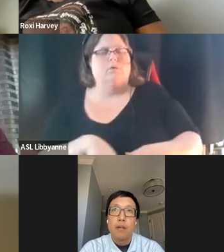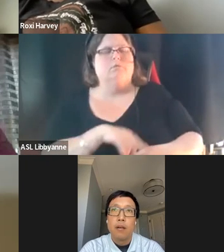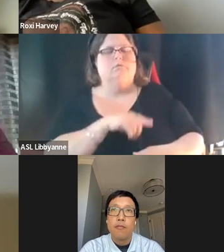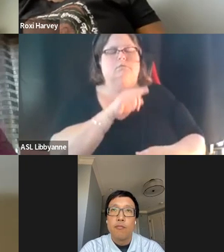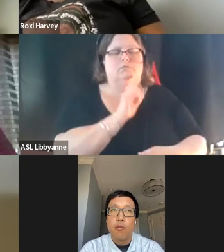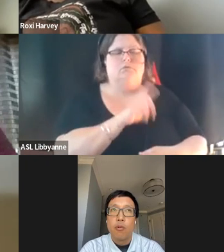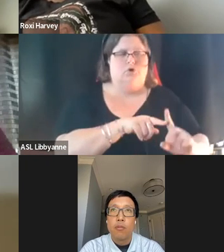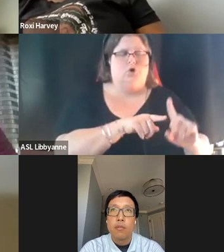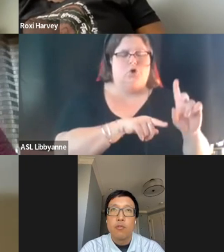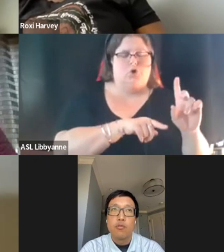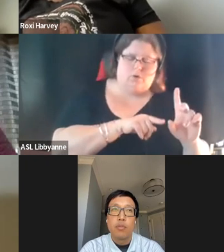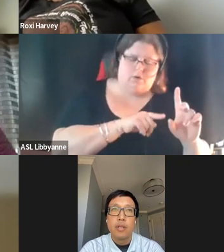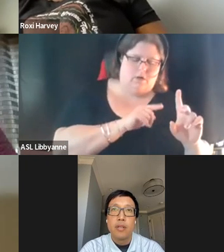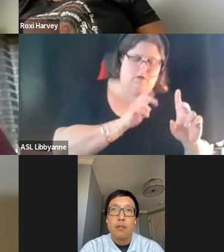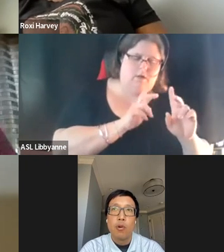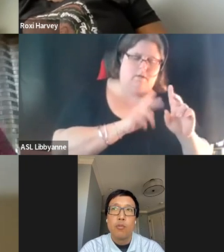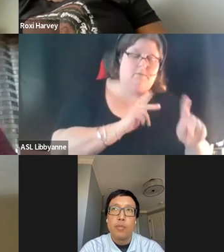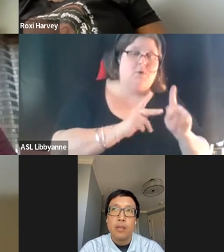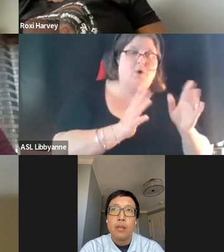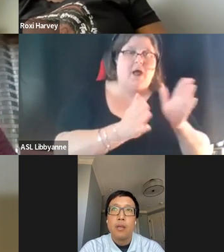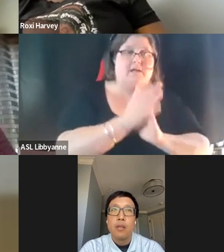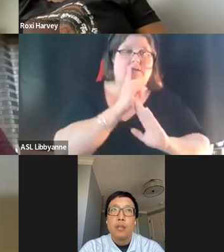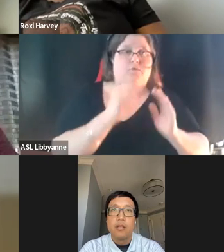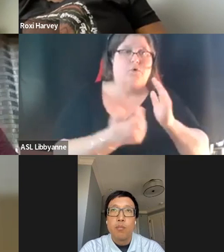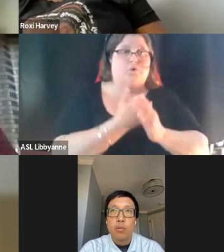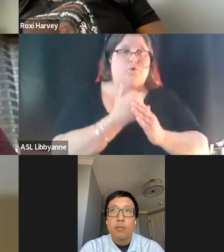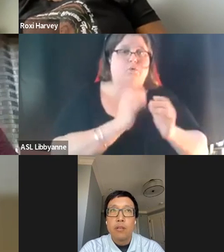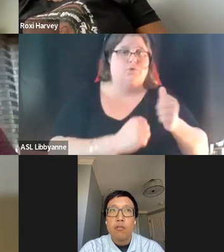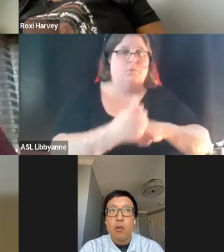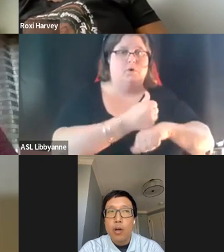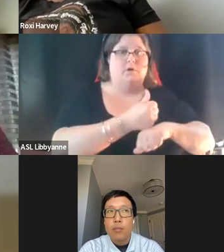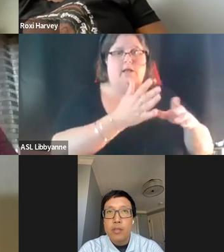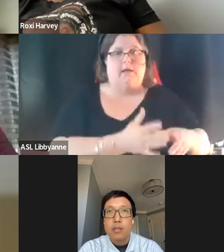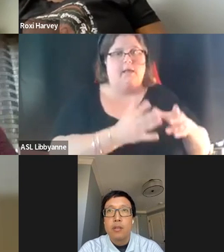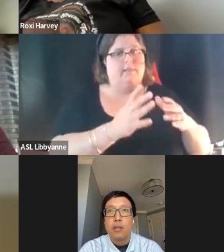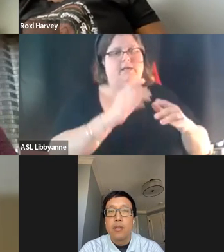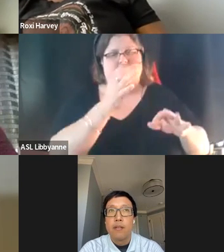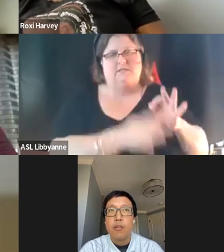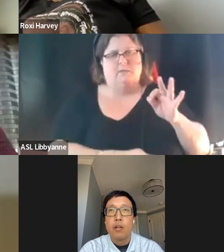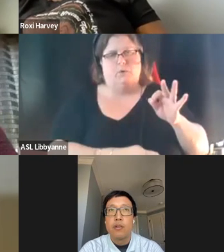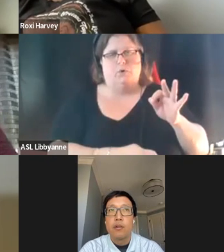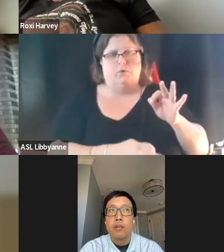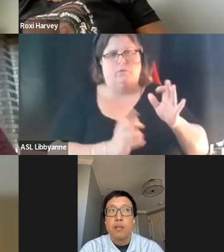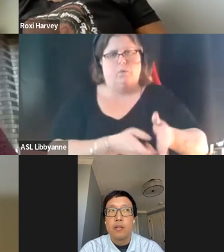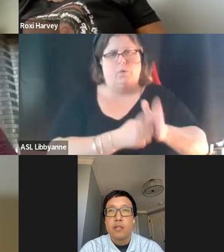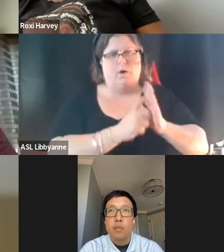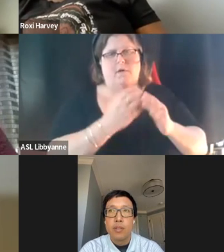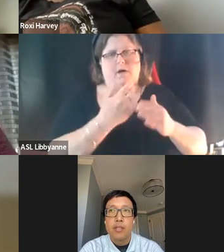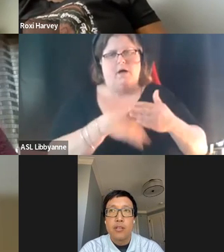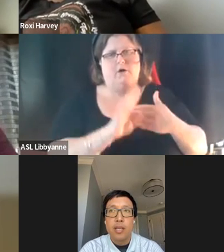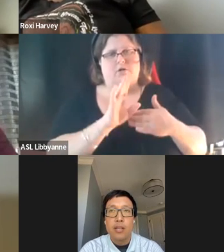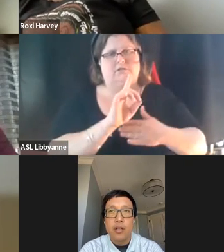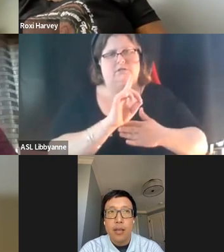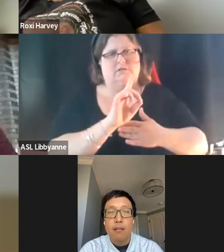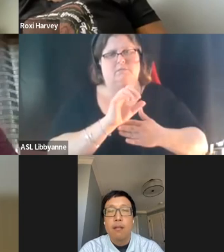asking for the new superintendent. One would be the simple legal requirements that fall under the